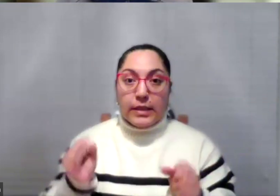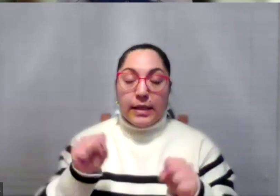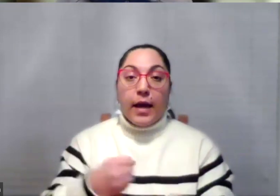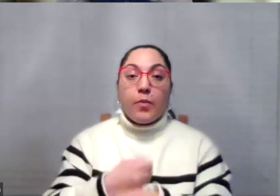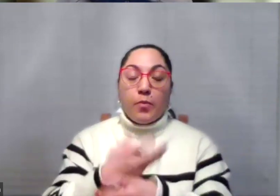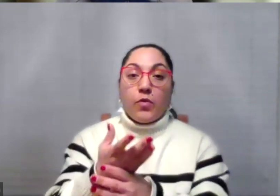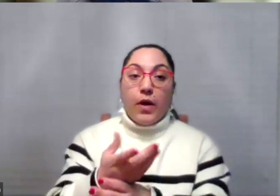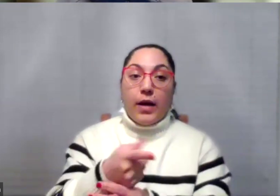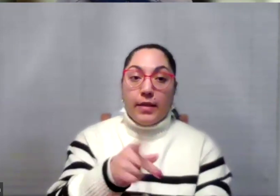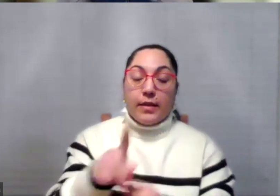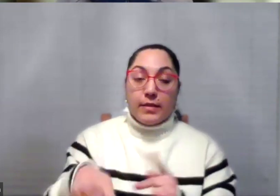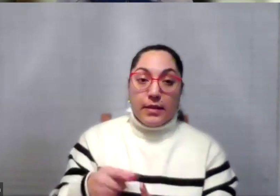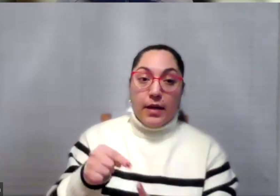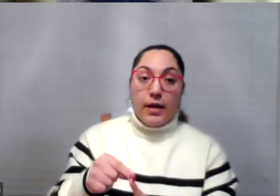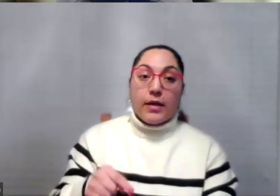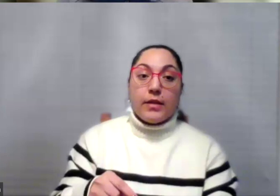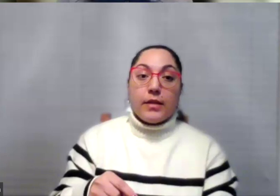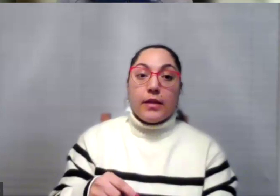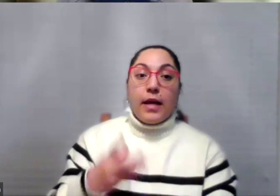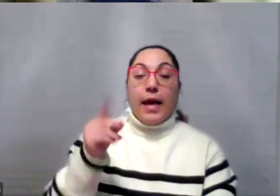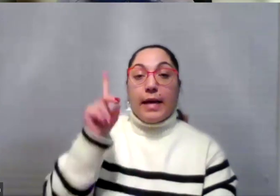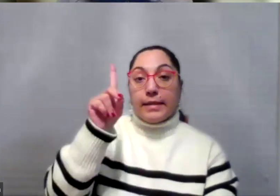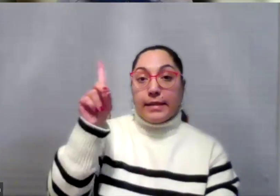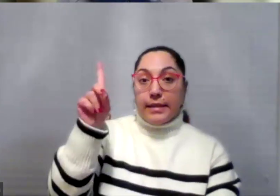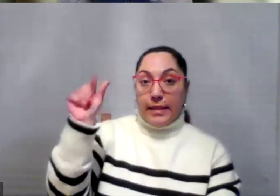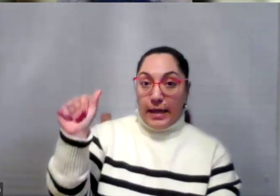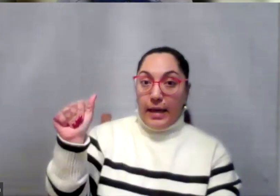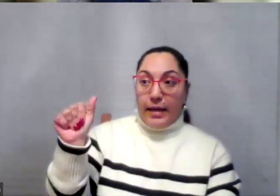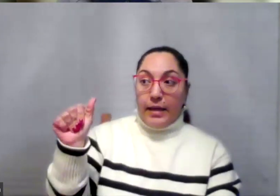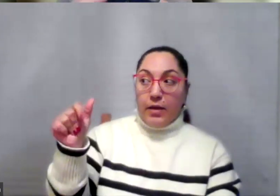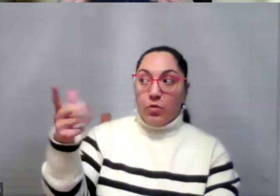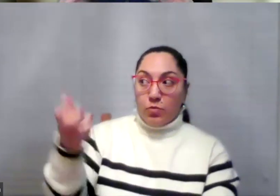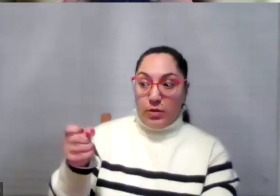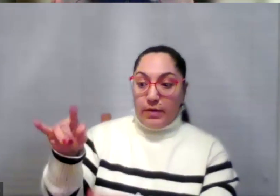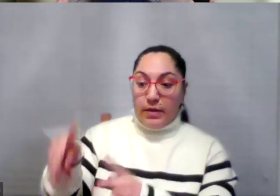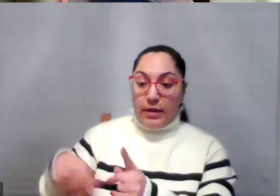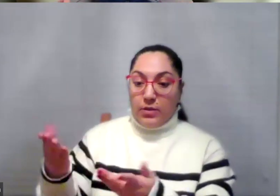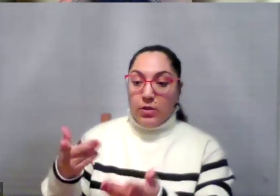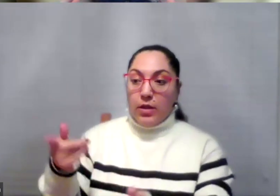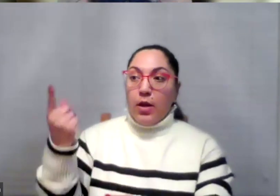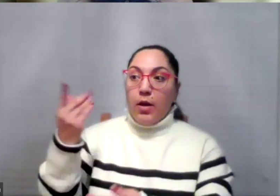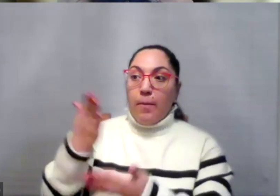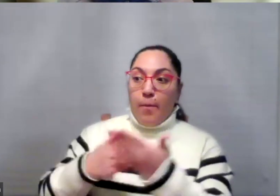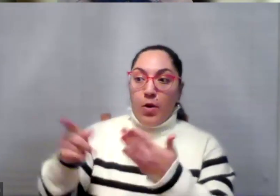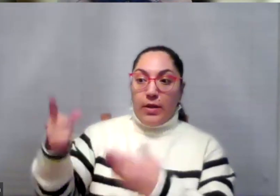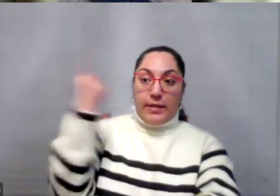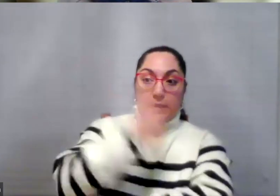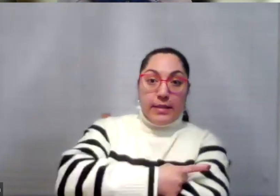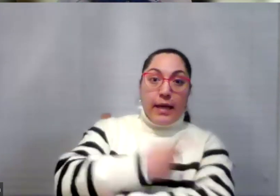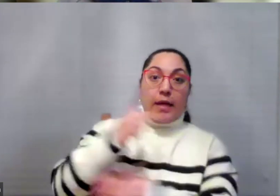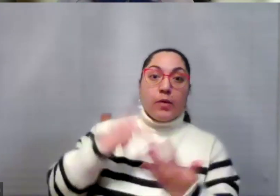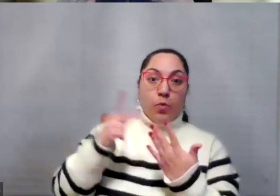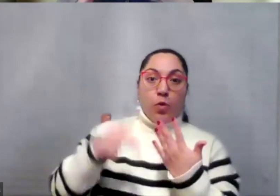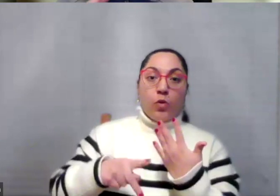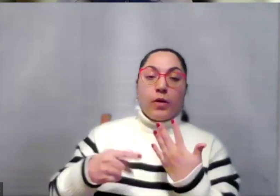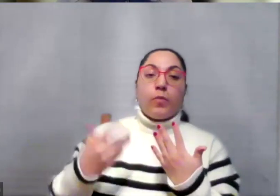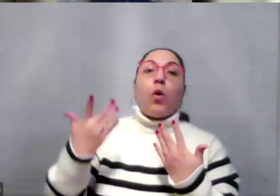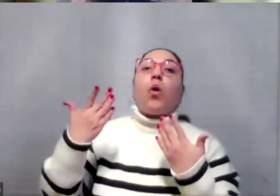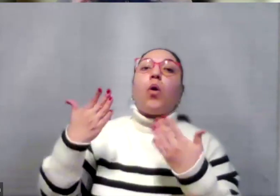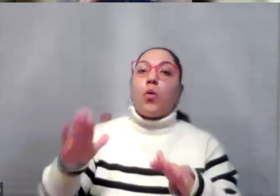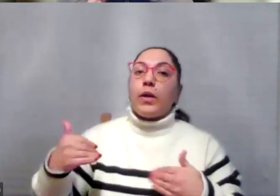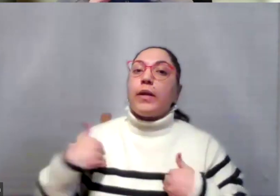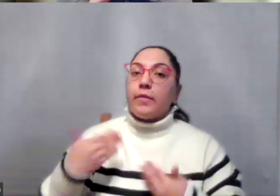of Rehabilitation Services. And DDA, when you get to DDA services, part of their day programs does provide job coaching. And they